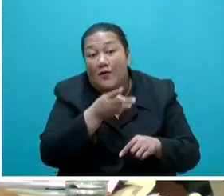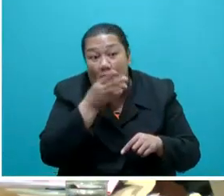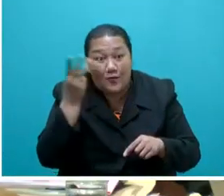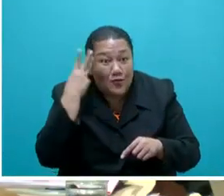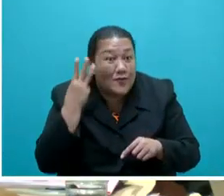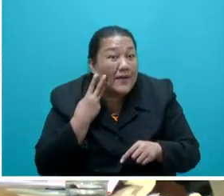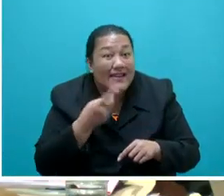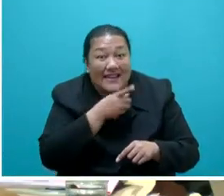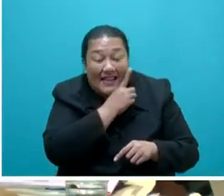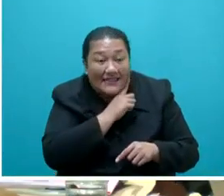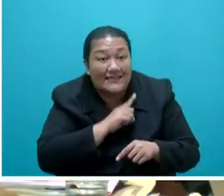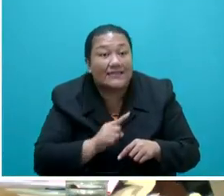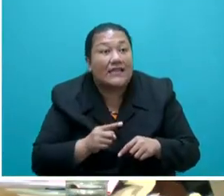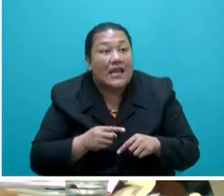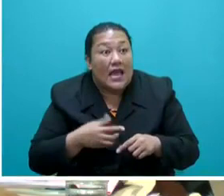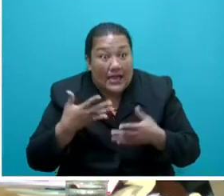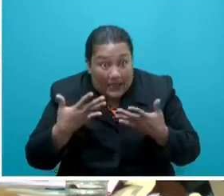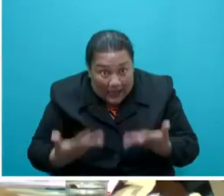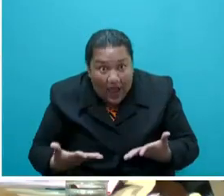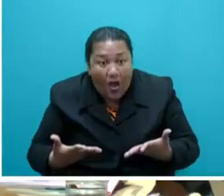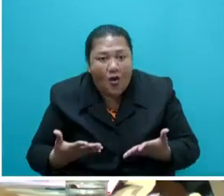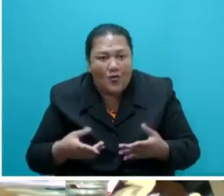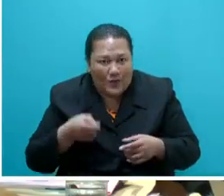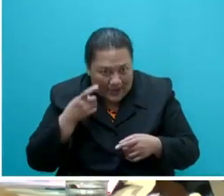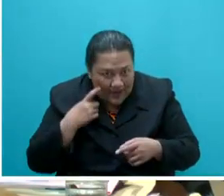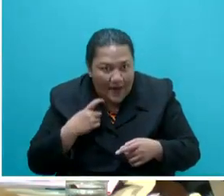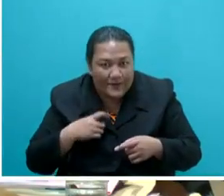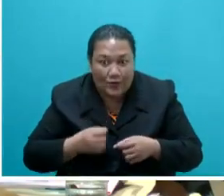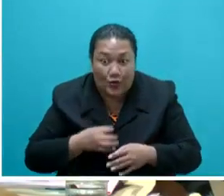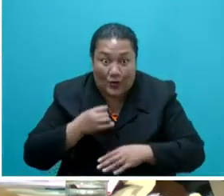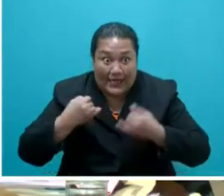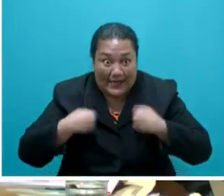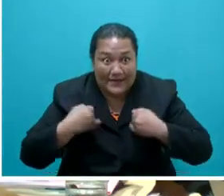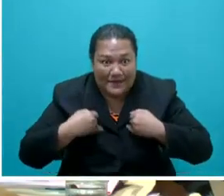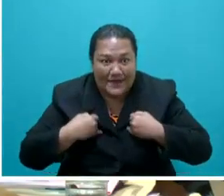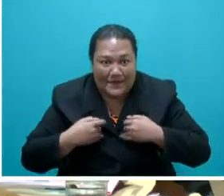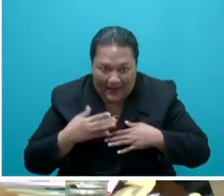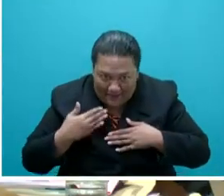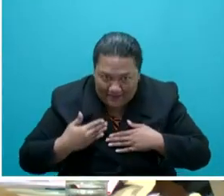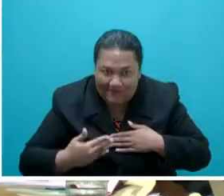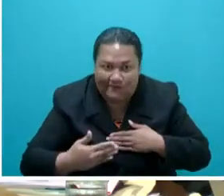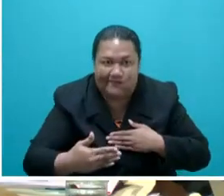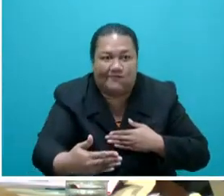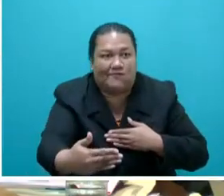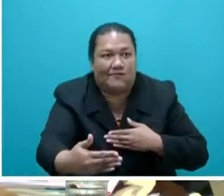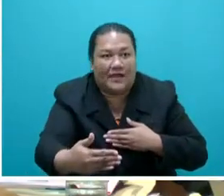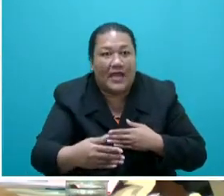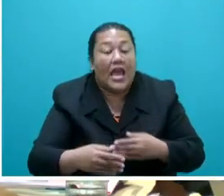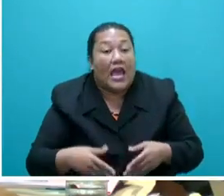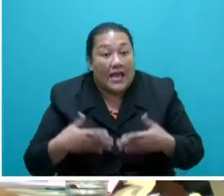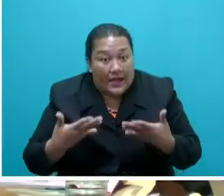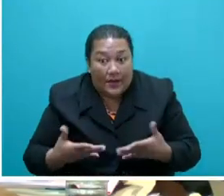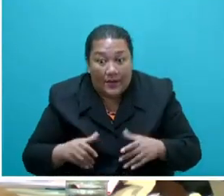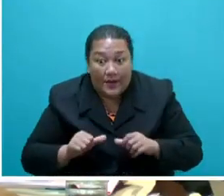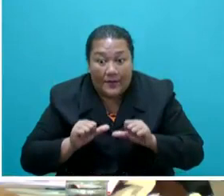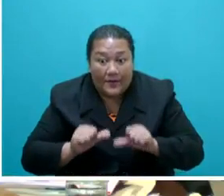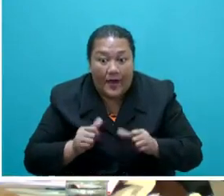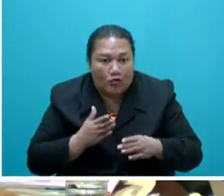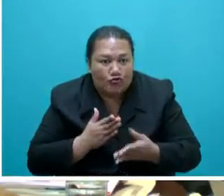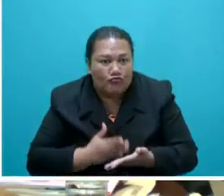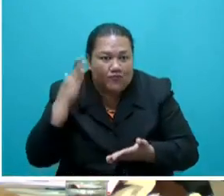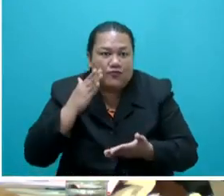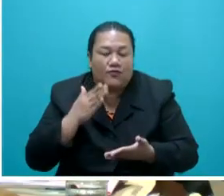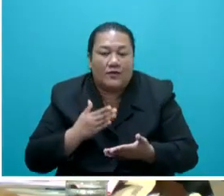also recognizes that we must now embark on a rigorous approach to prevent violence against women and girls, while the